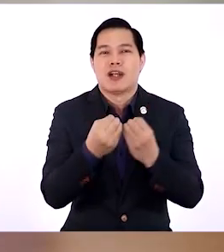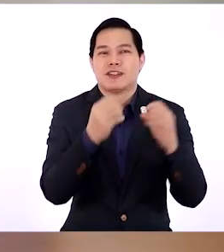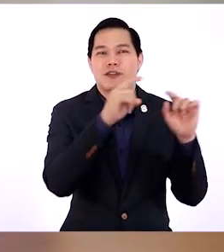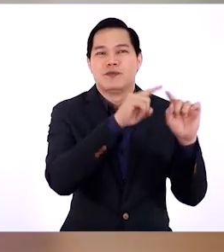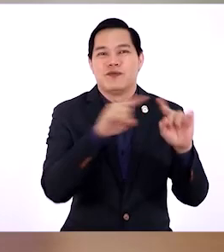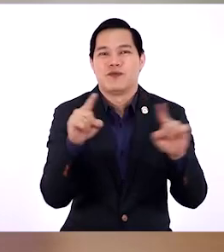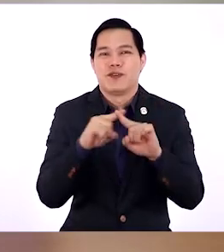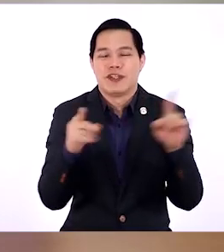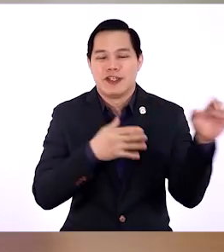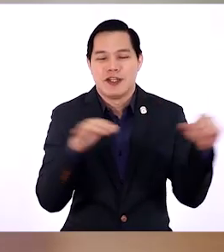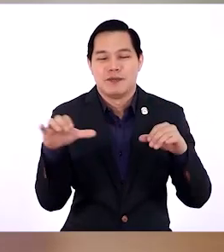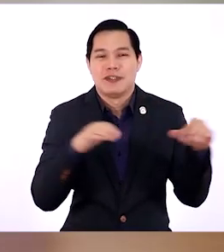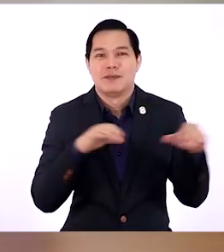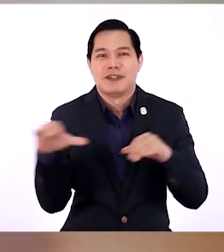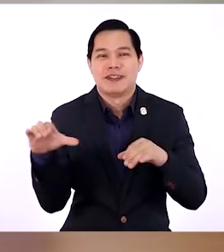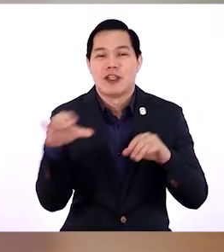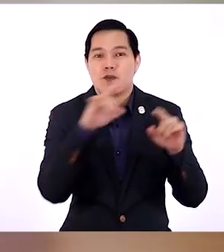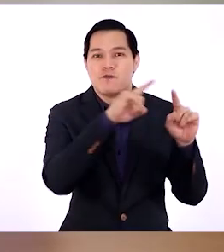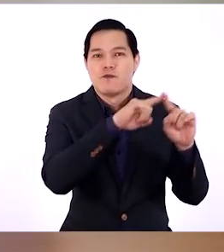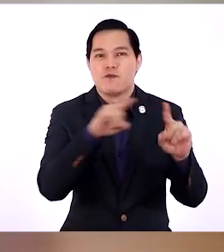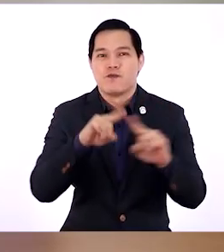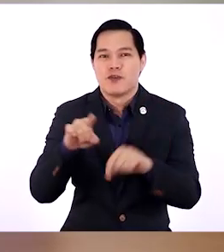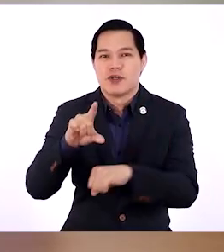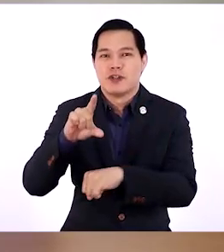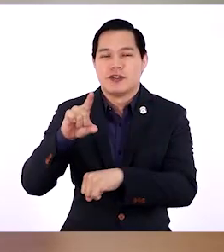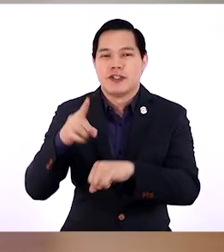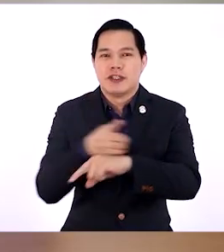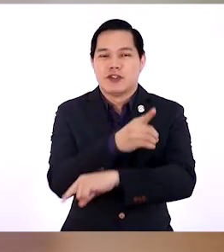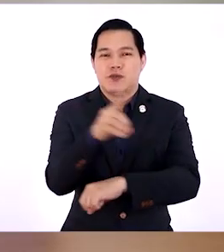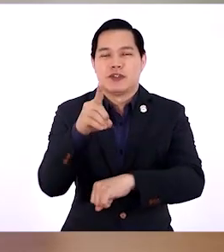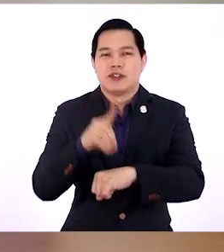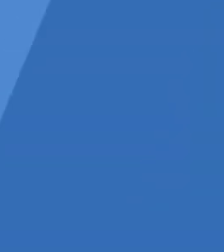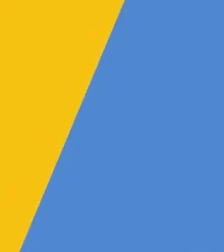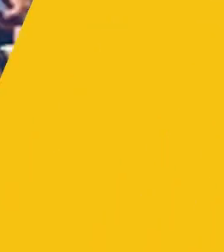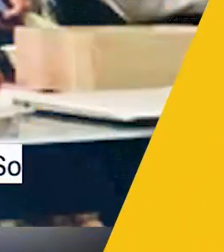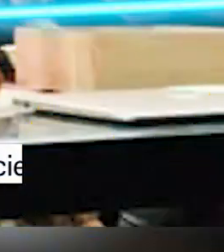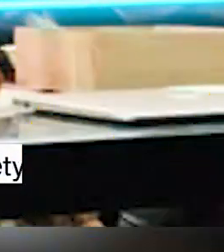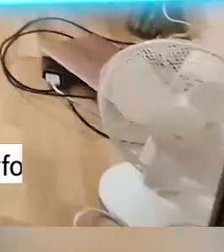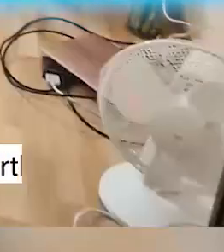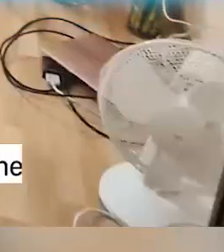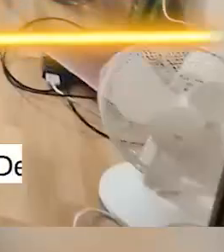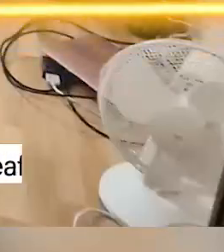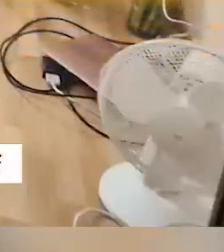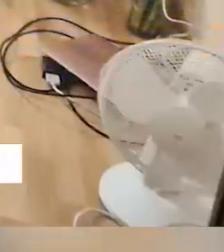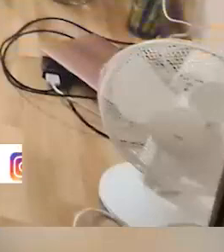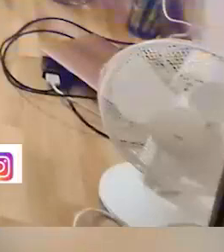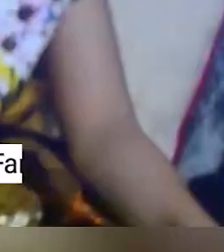Organizations in different activities in various districts.